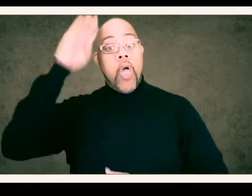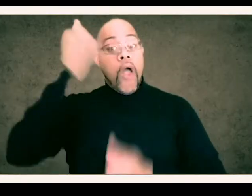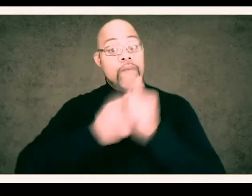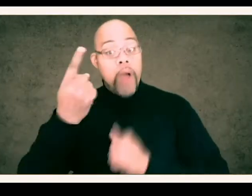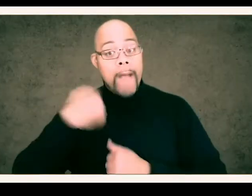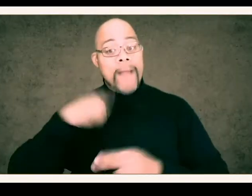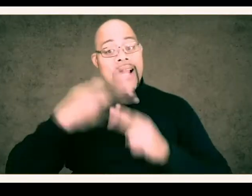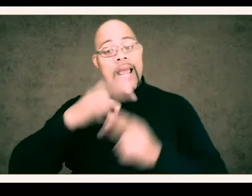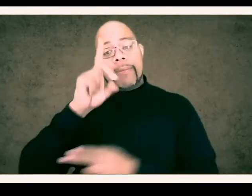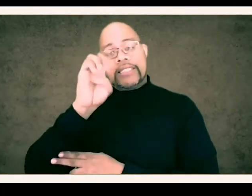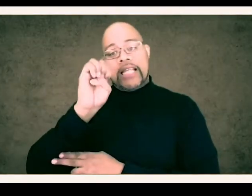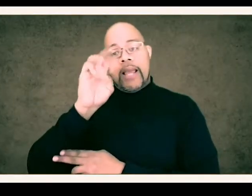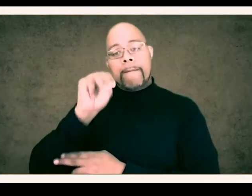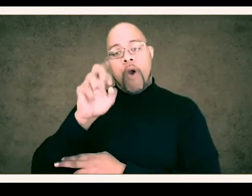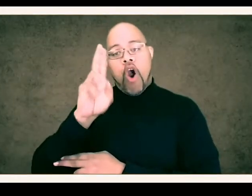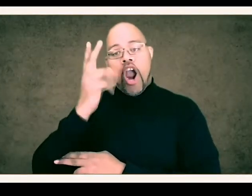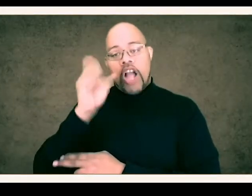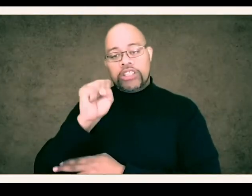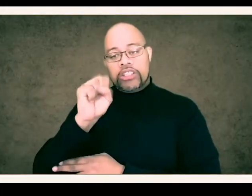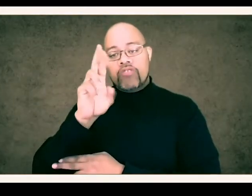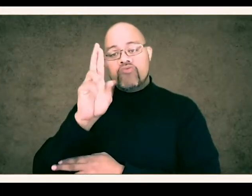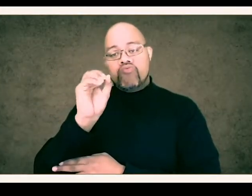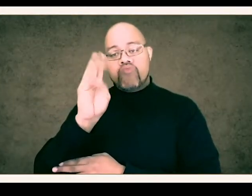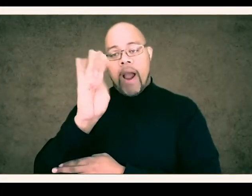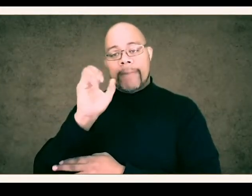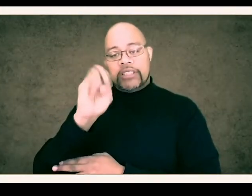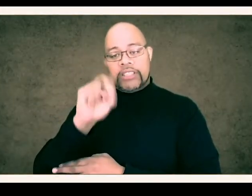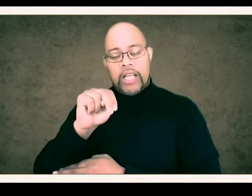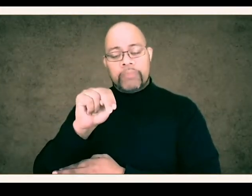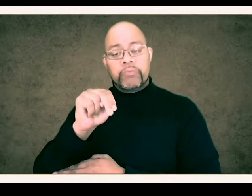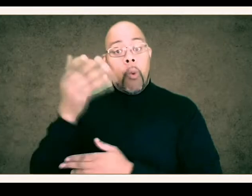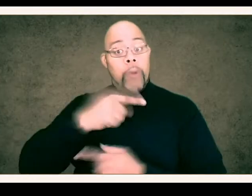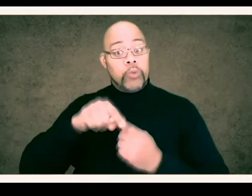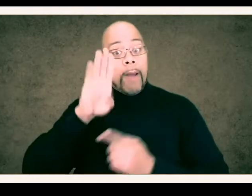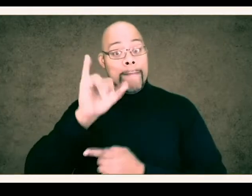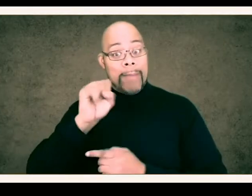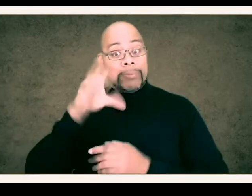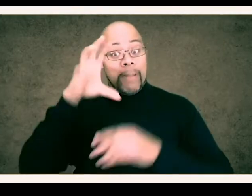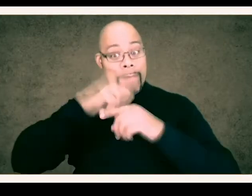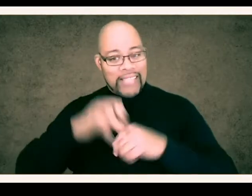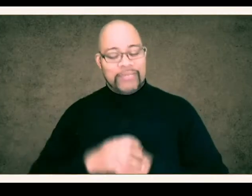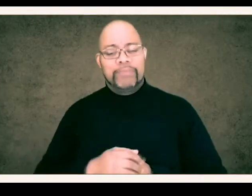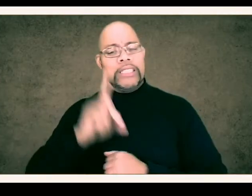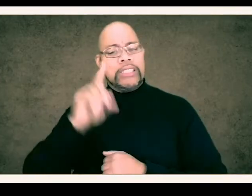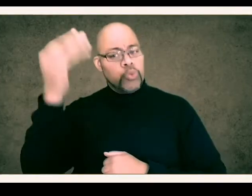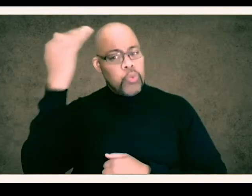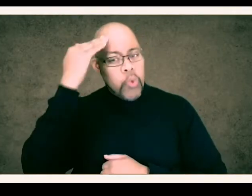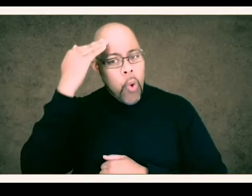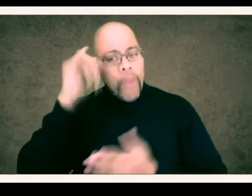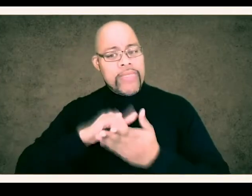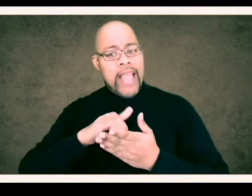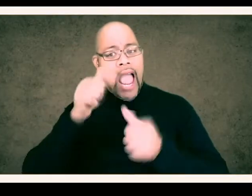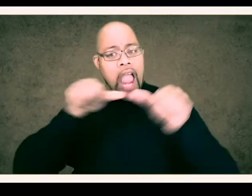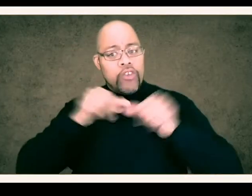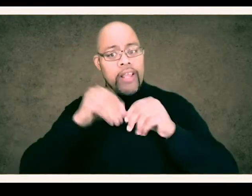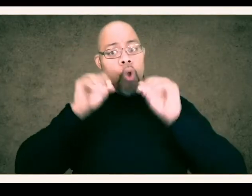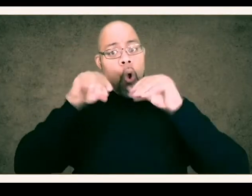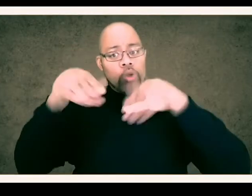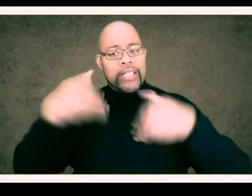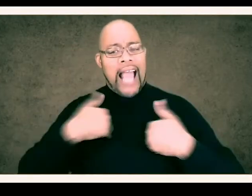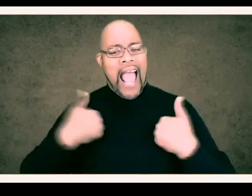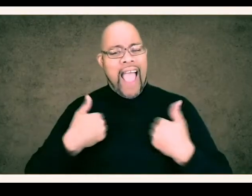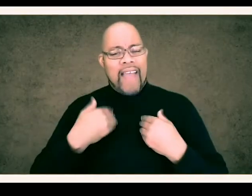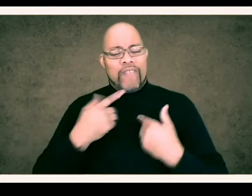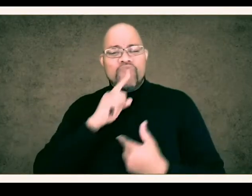Hello everybody, my name is DeMarcus Robinson and welcome to BIMS Bites, where we take a bite out of science. Did you know that there's areas in the ocean that